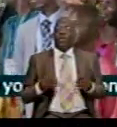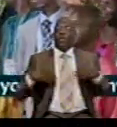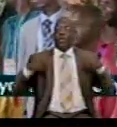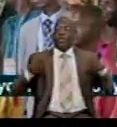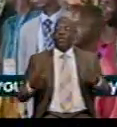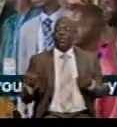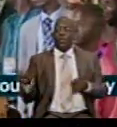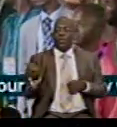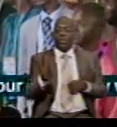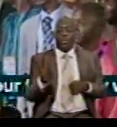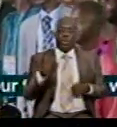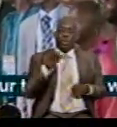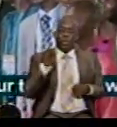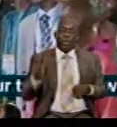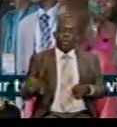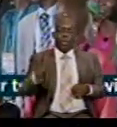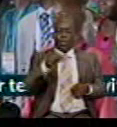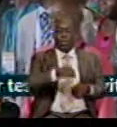pieds.